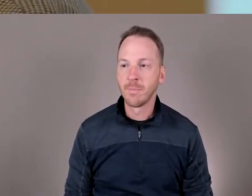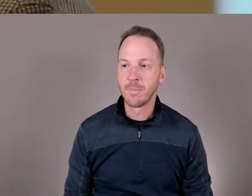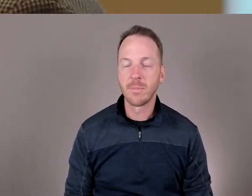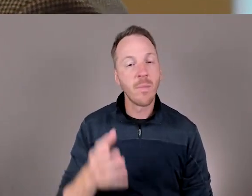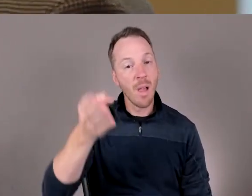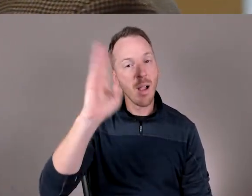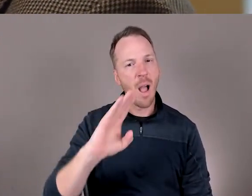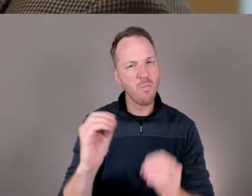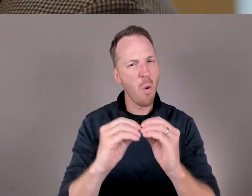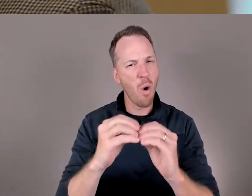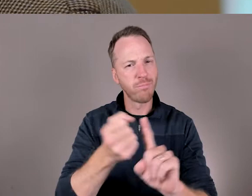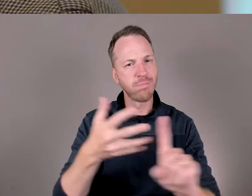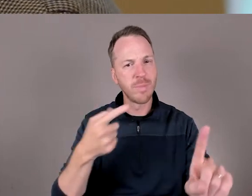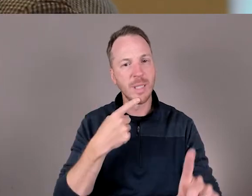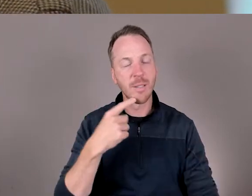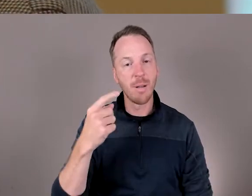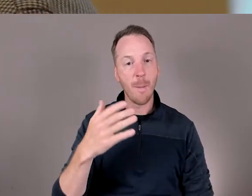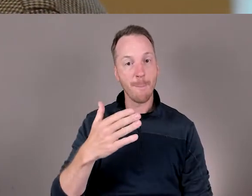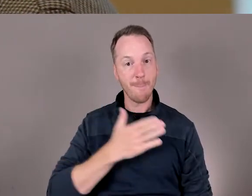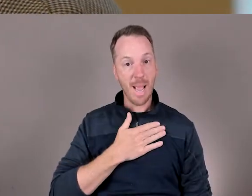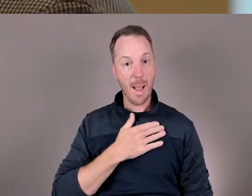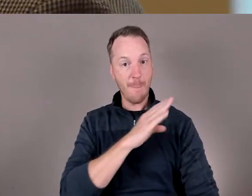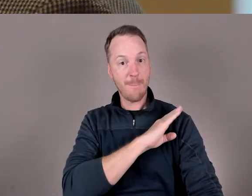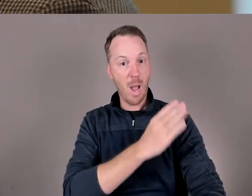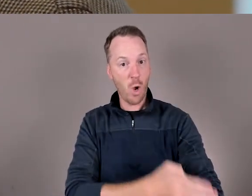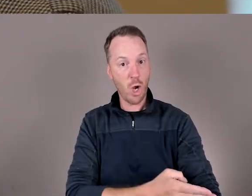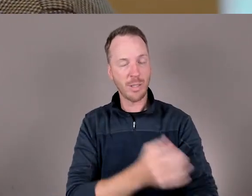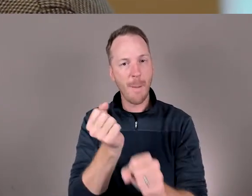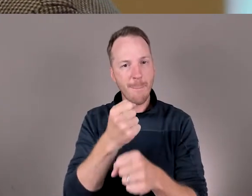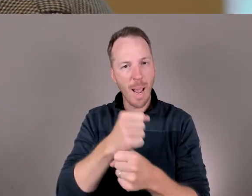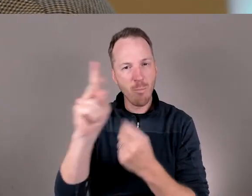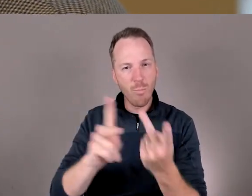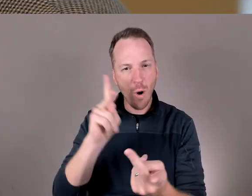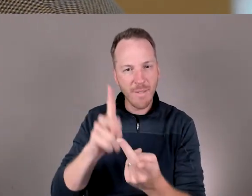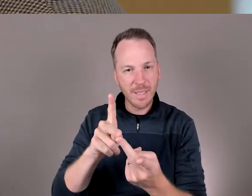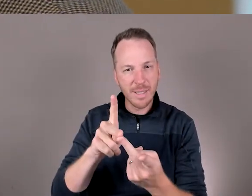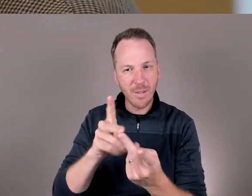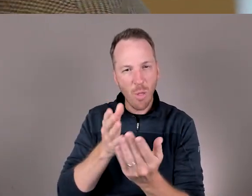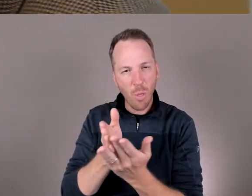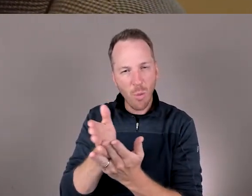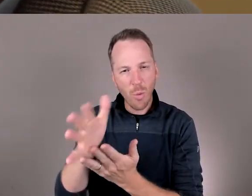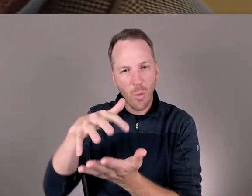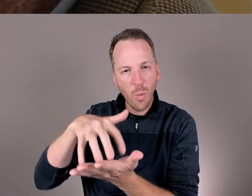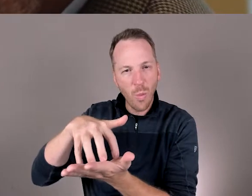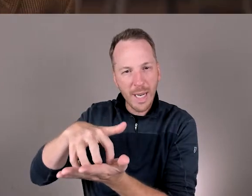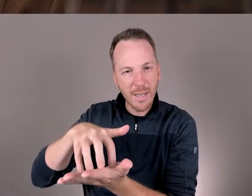Then God goes on to say, "For my power is made perfect in weakness."